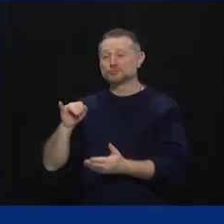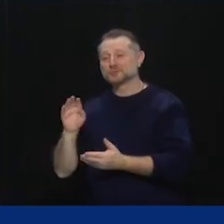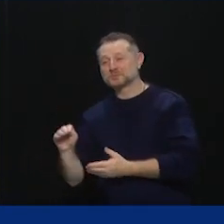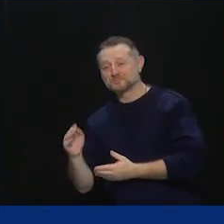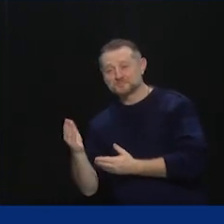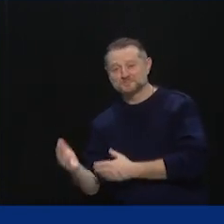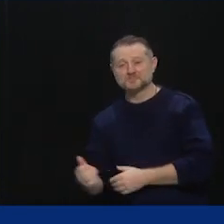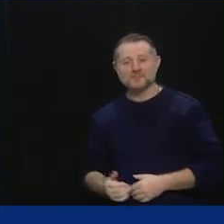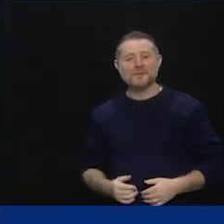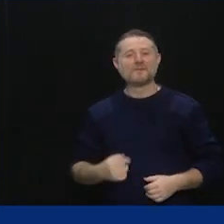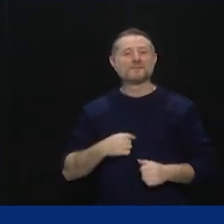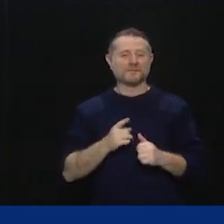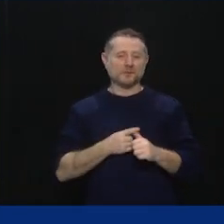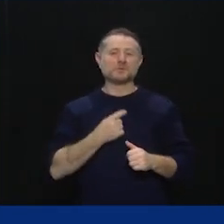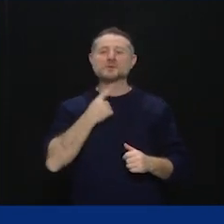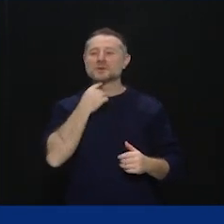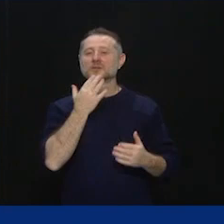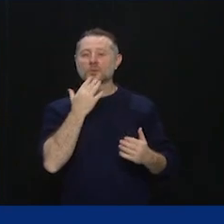wife.